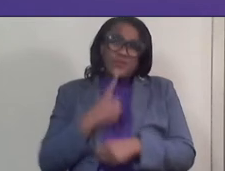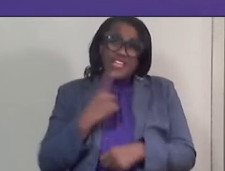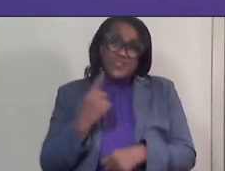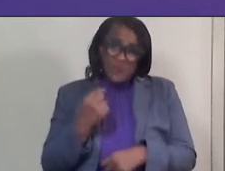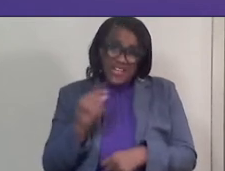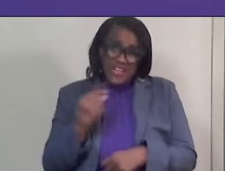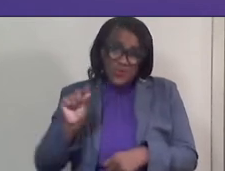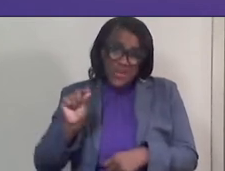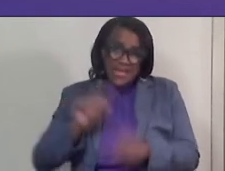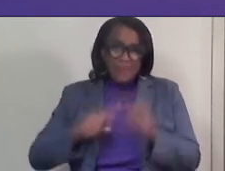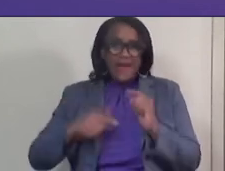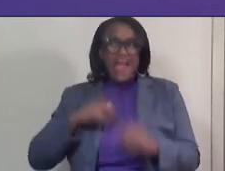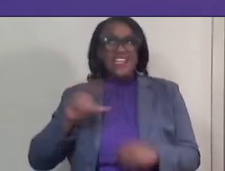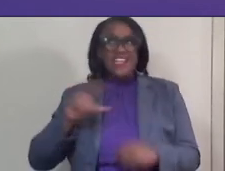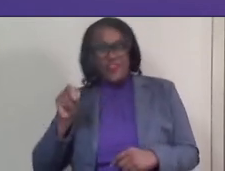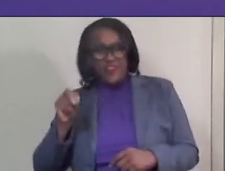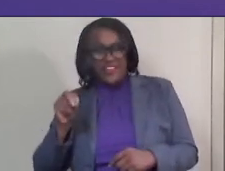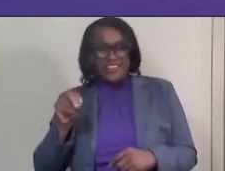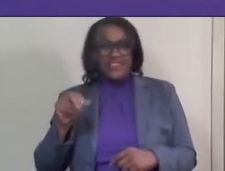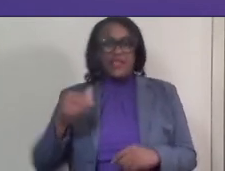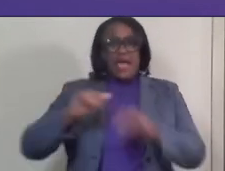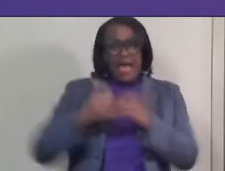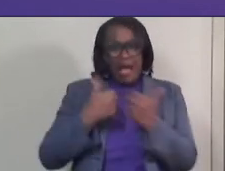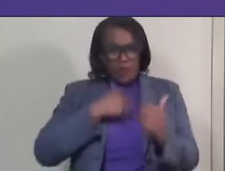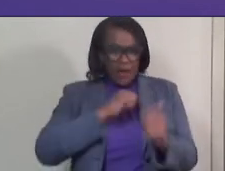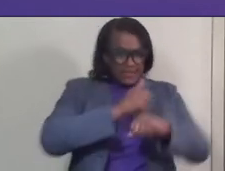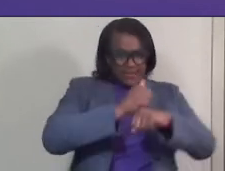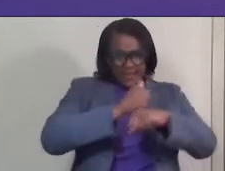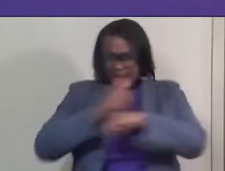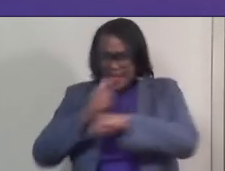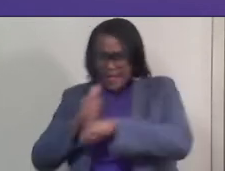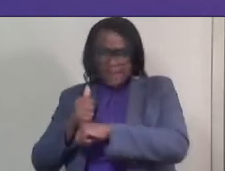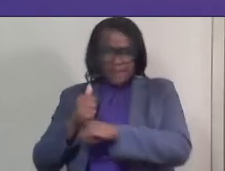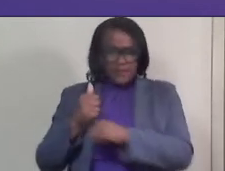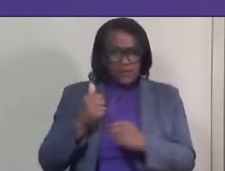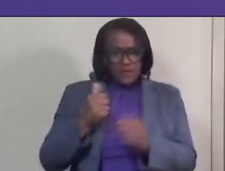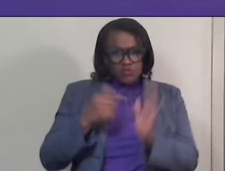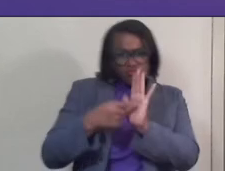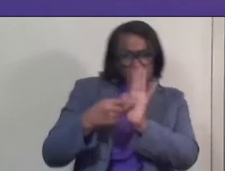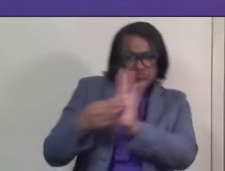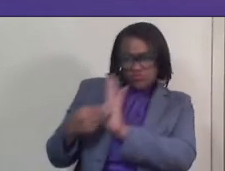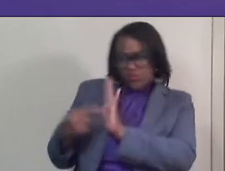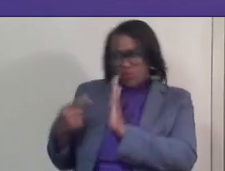to space it and what was presented, but what wasn't. Yeah.